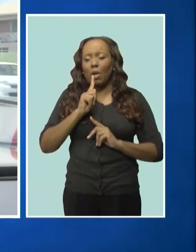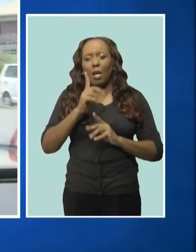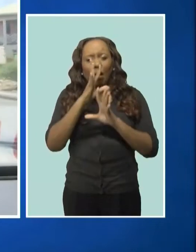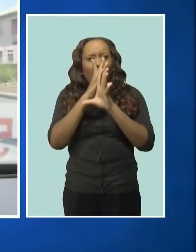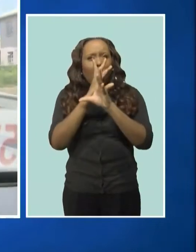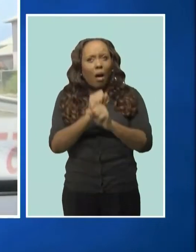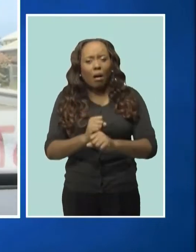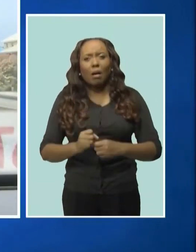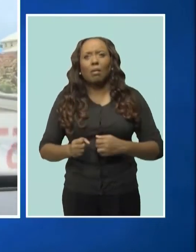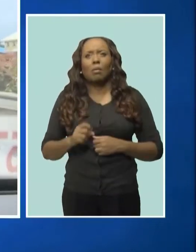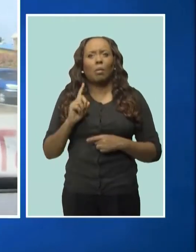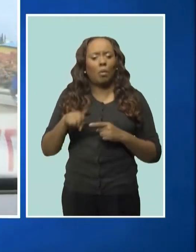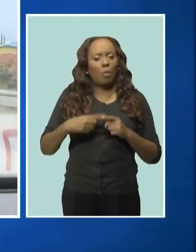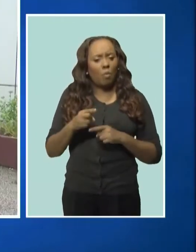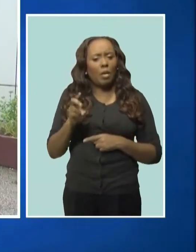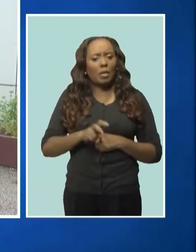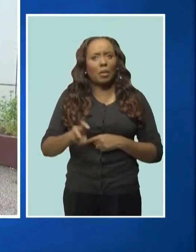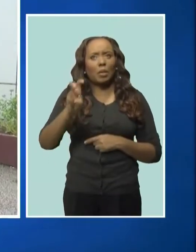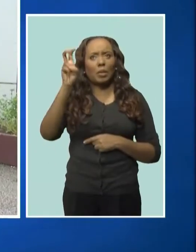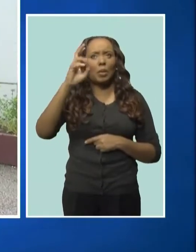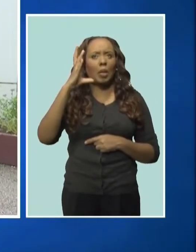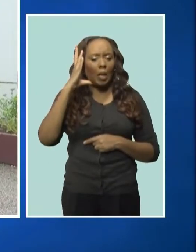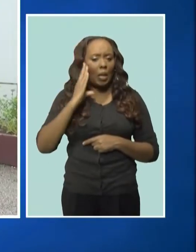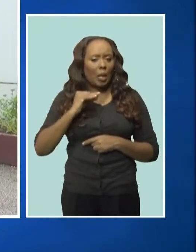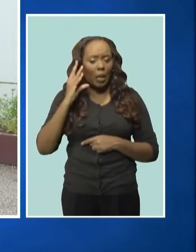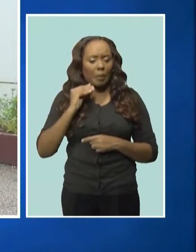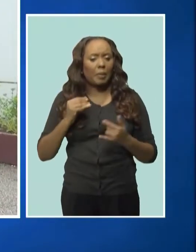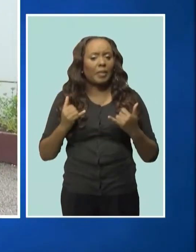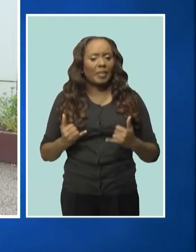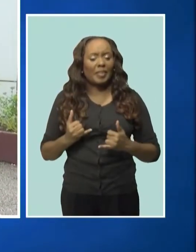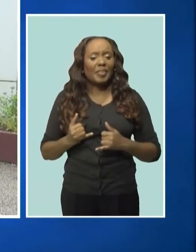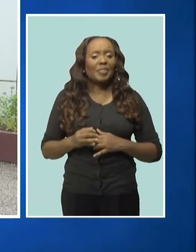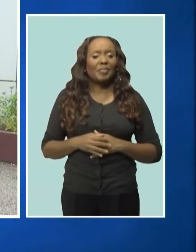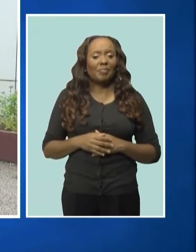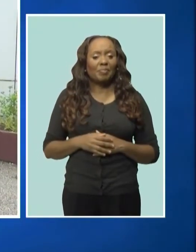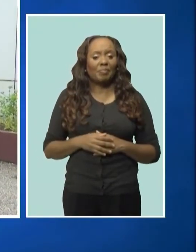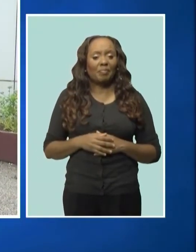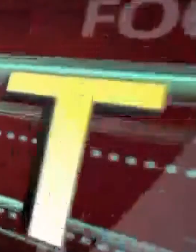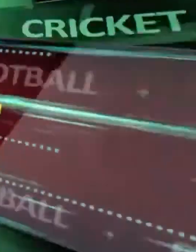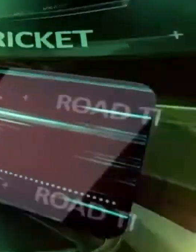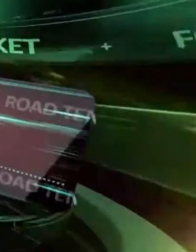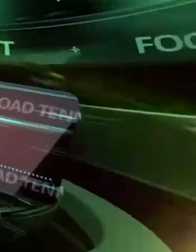and drivers on the bus tour. Trevor Thorpe for the Business Report.